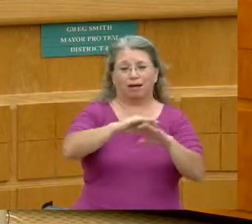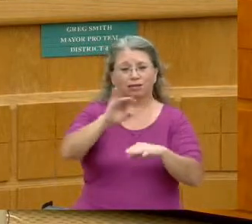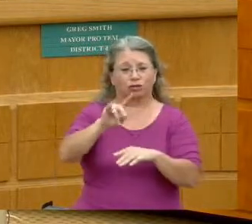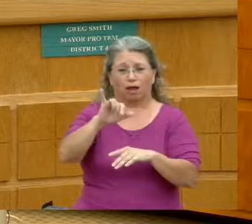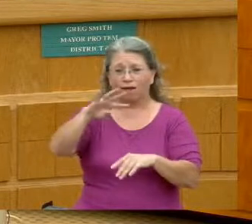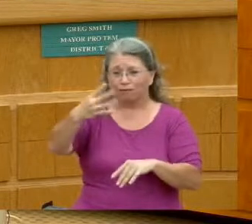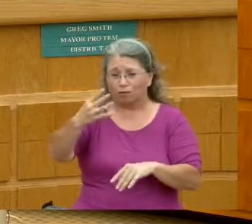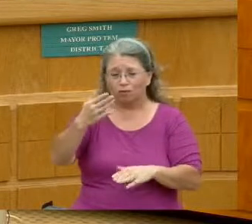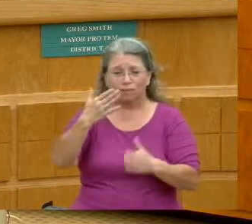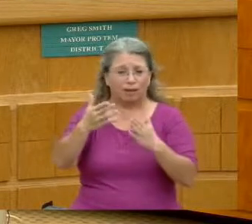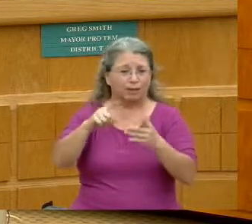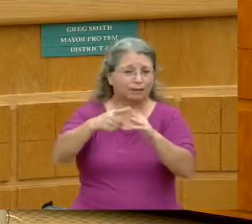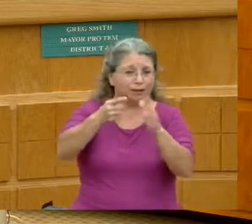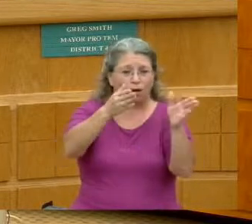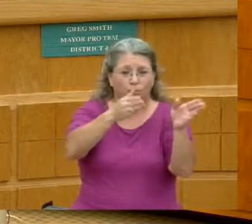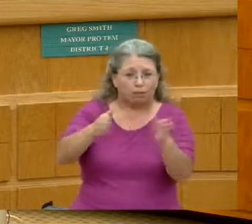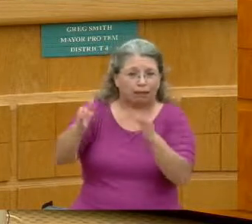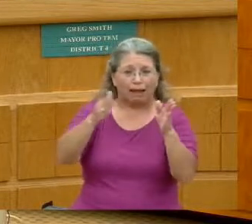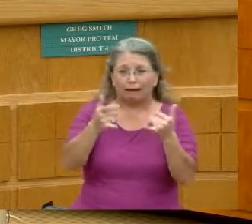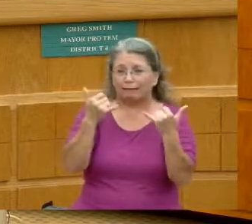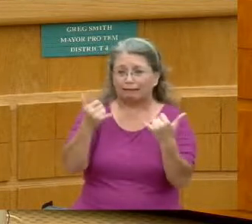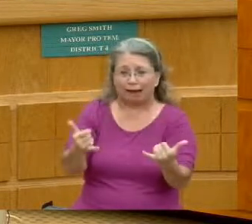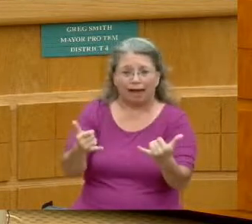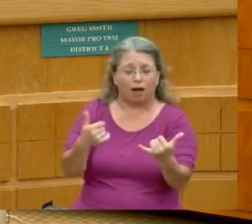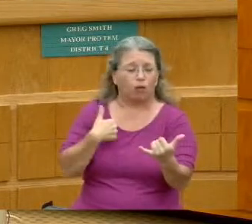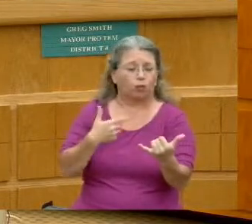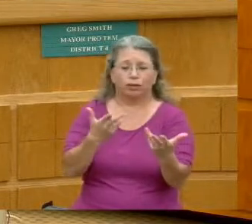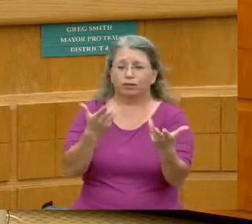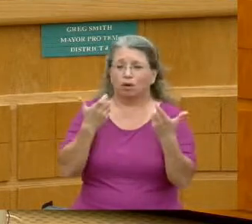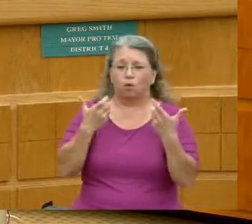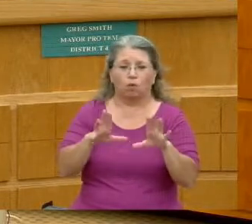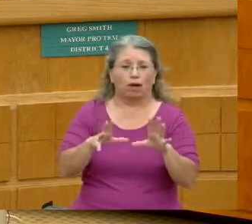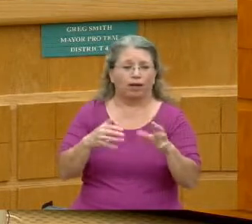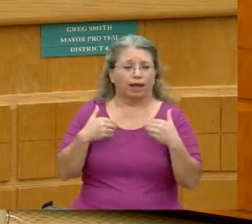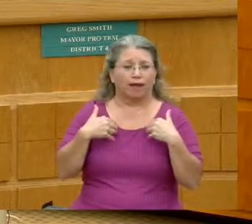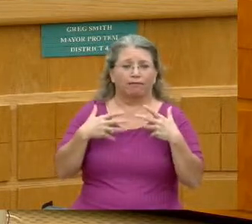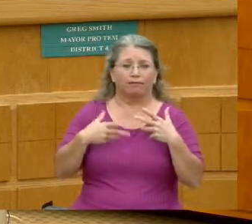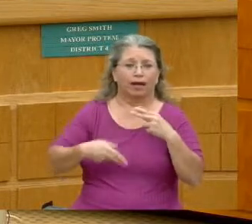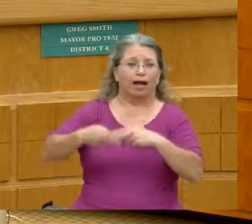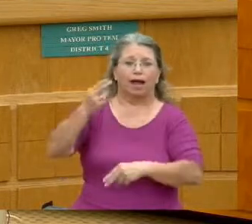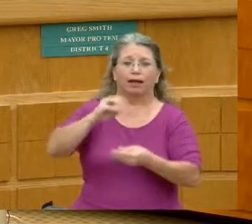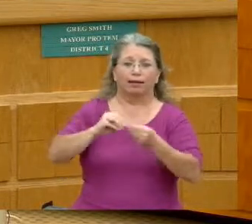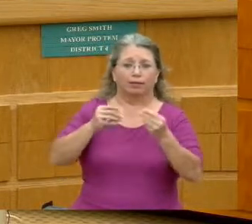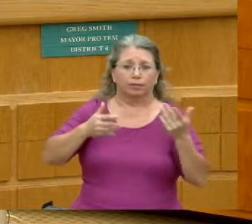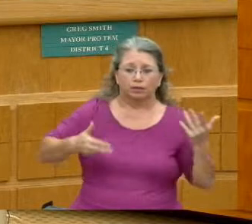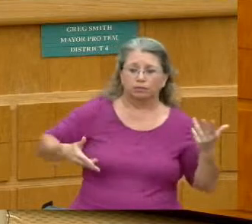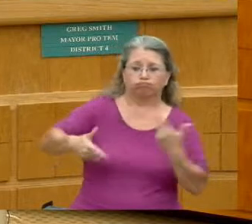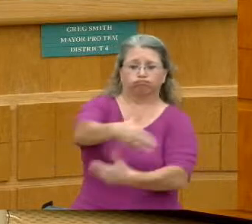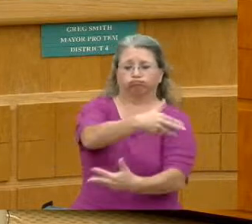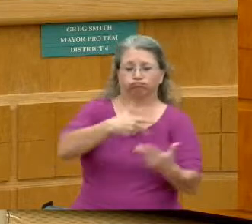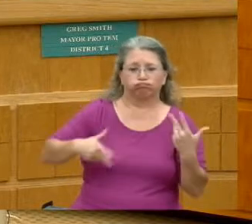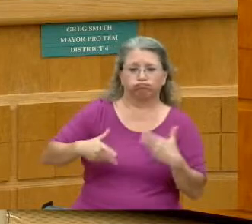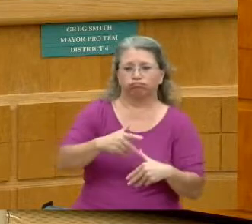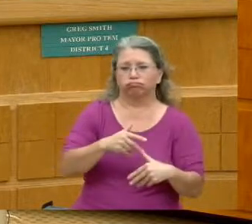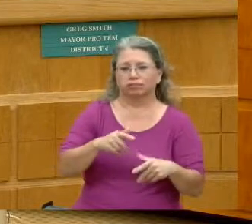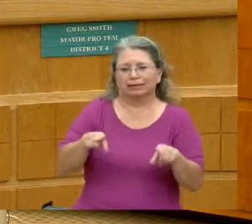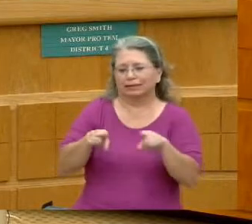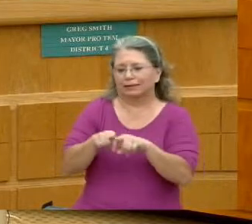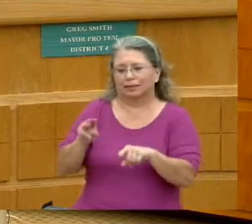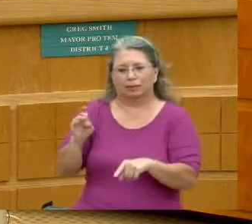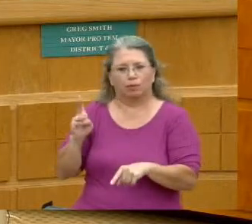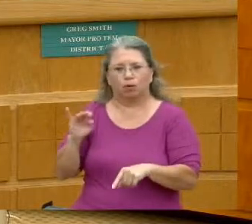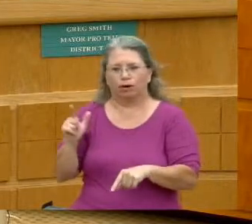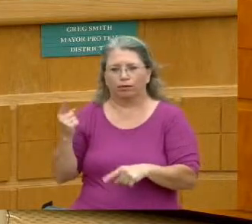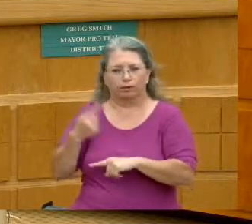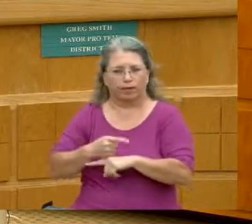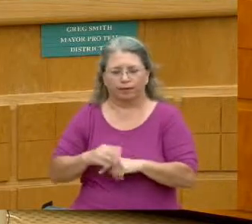right now to try to not hit that level of encounters on the 4th of July that we hit on Memorial Day.